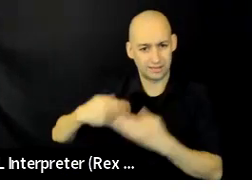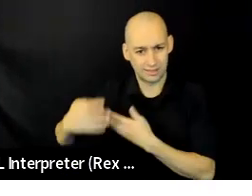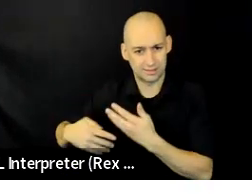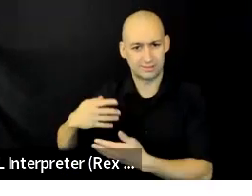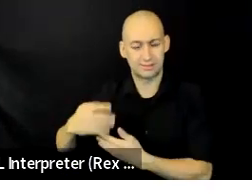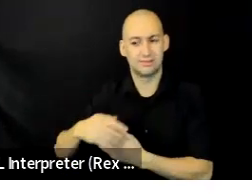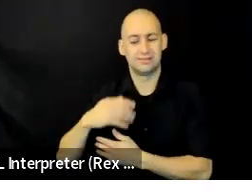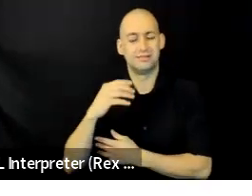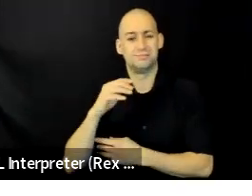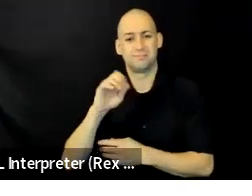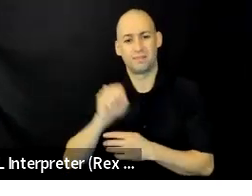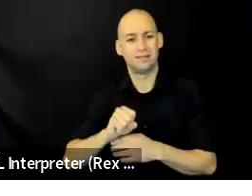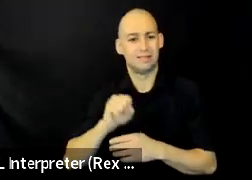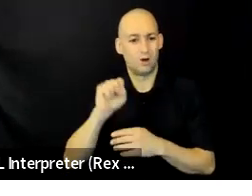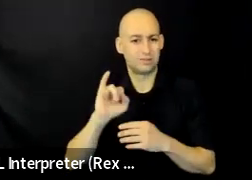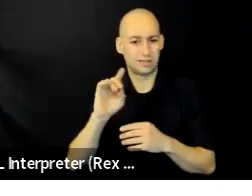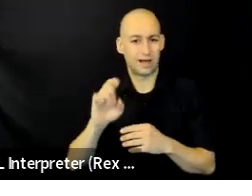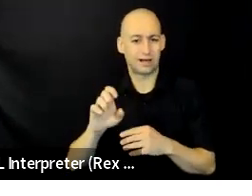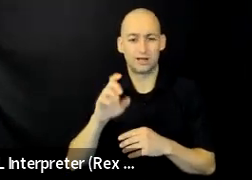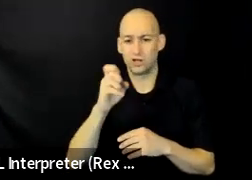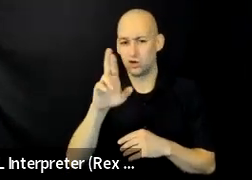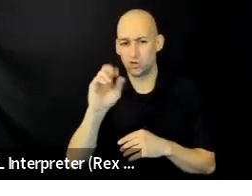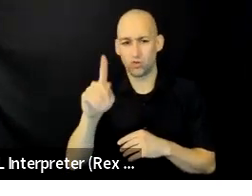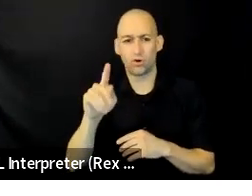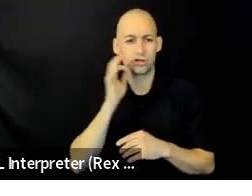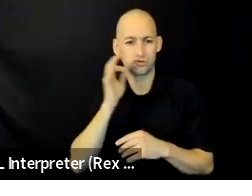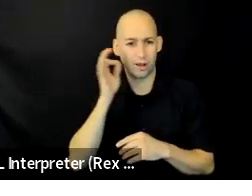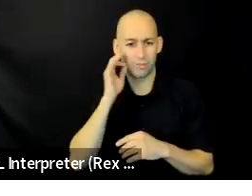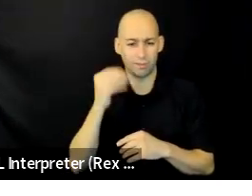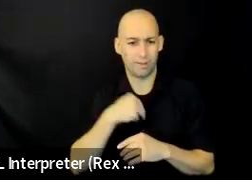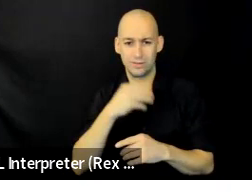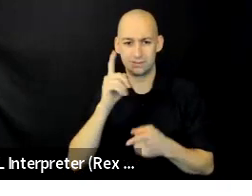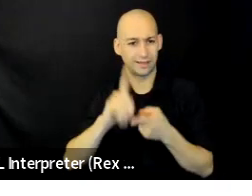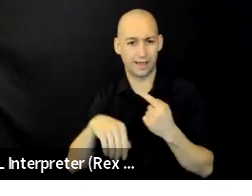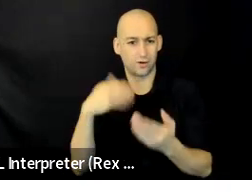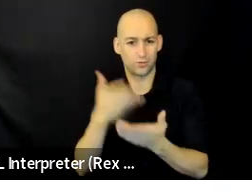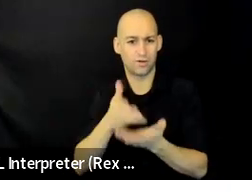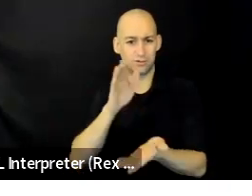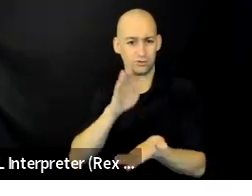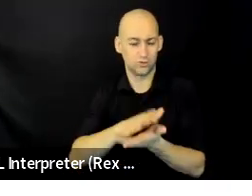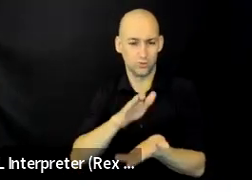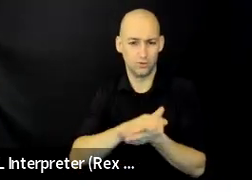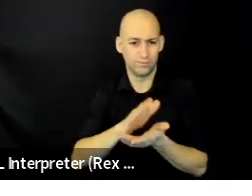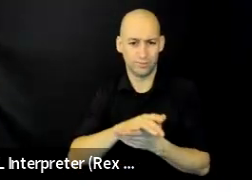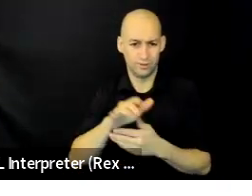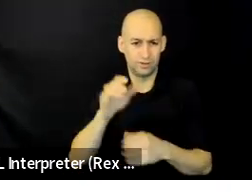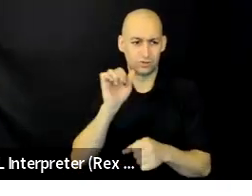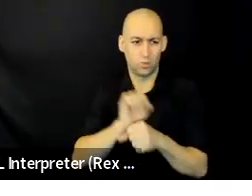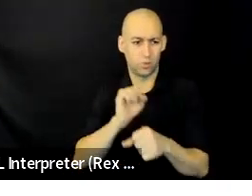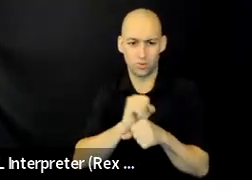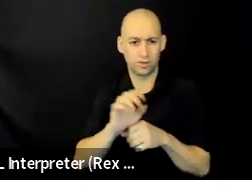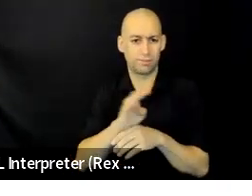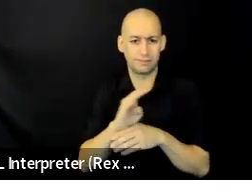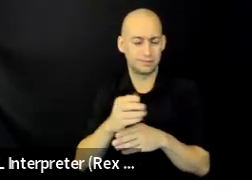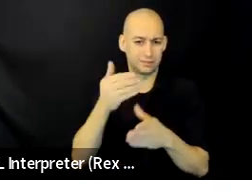that are on the south side, like I mentioned, the Yurok tribal members, can't get to school on the north side. So commerce stops as well because there are a number of